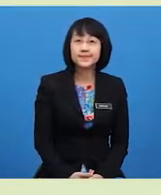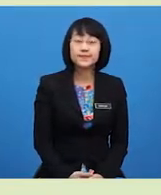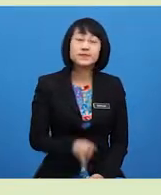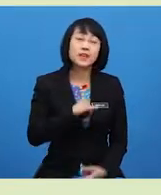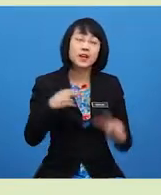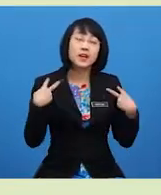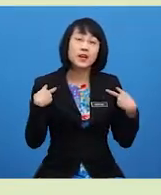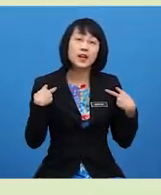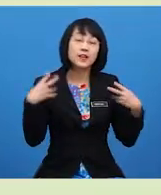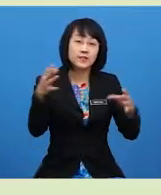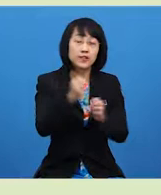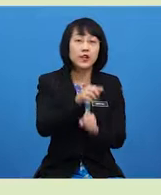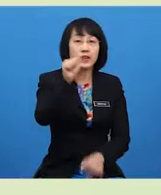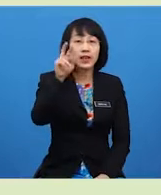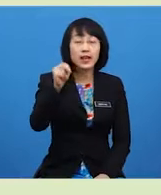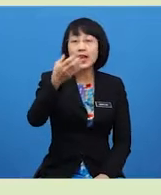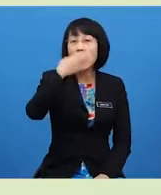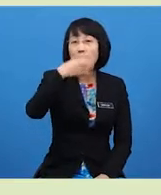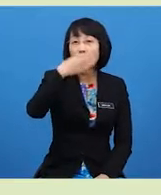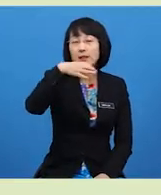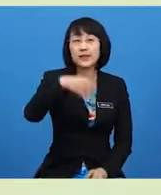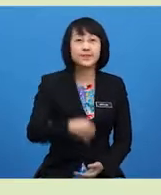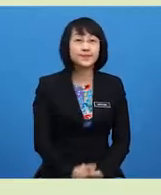I've got an apple.